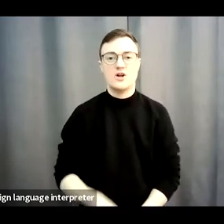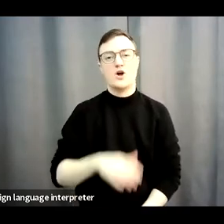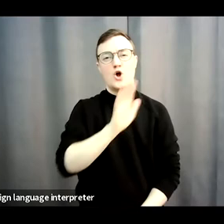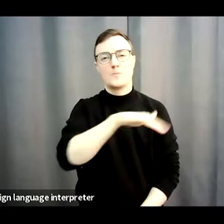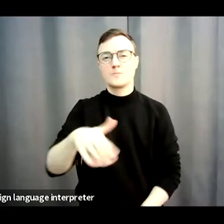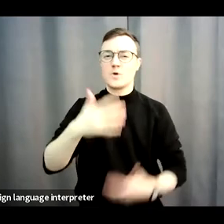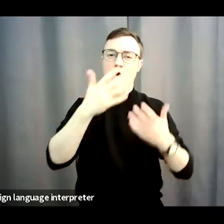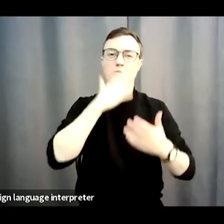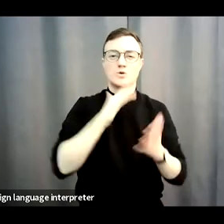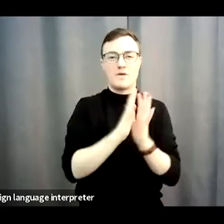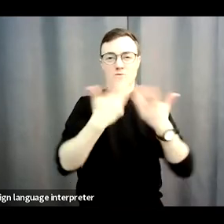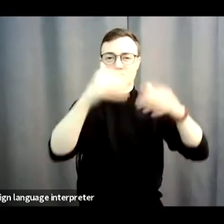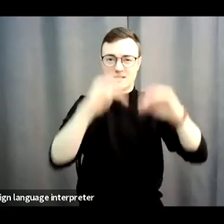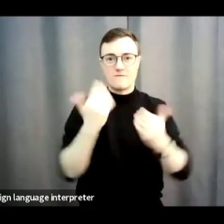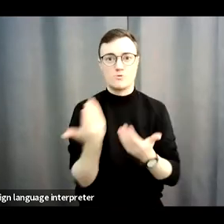Nordic Countries.